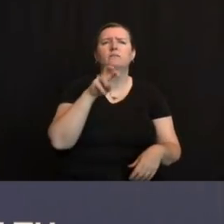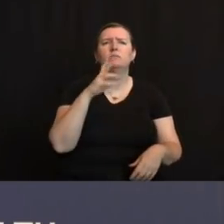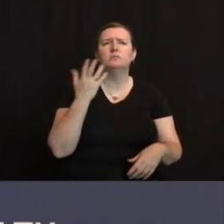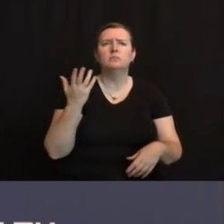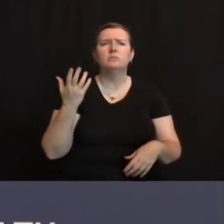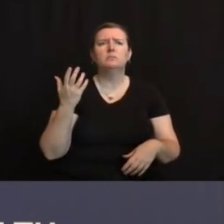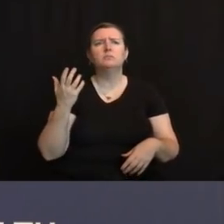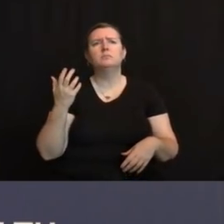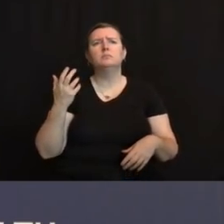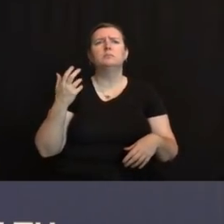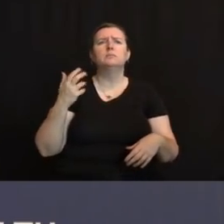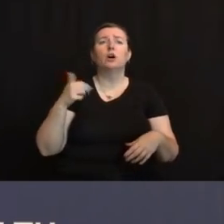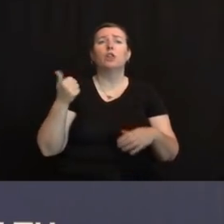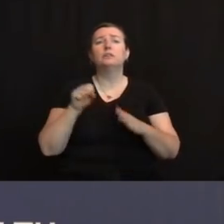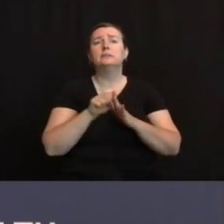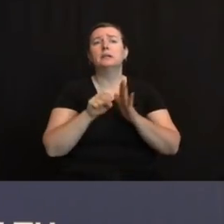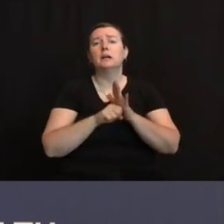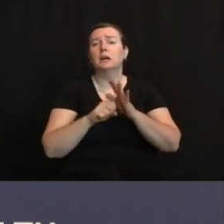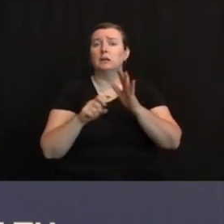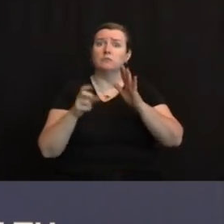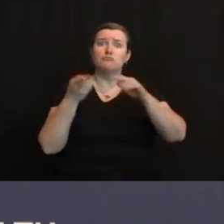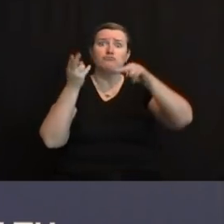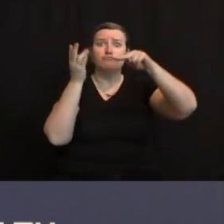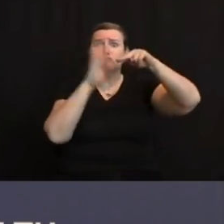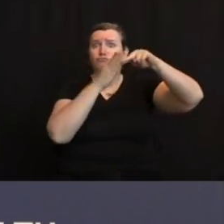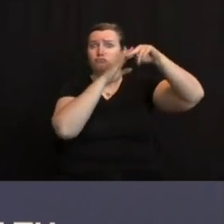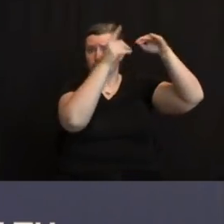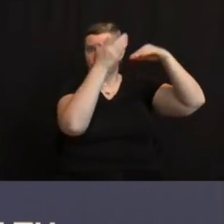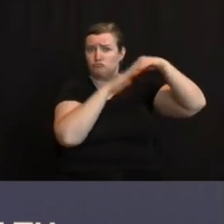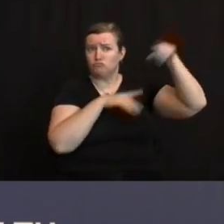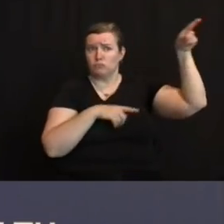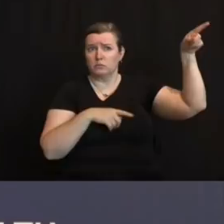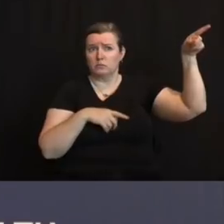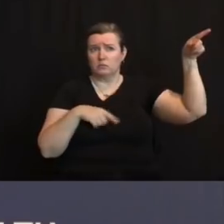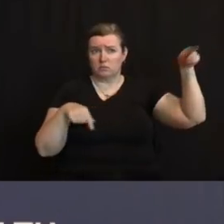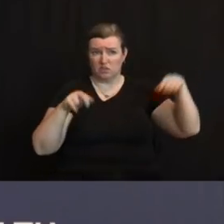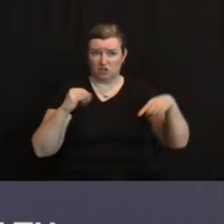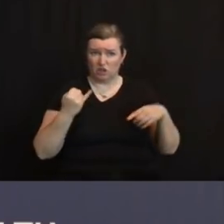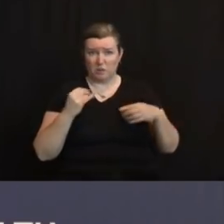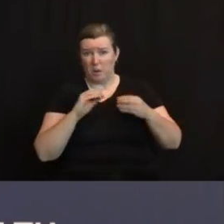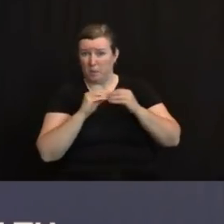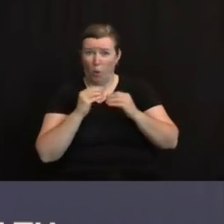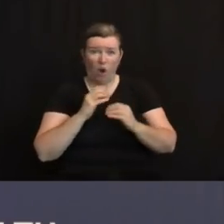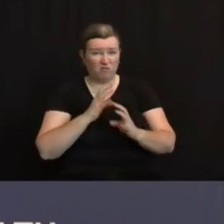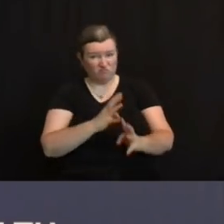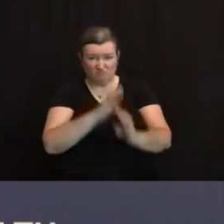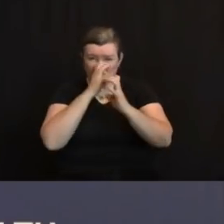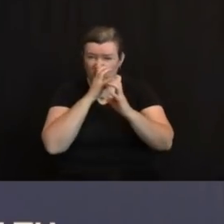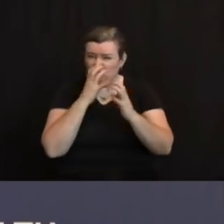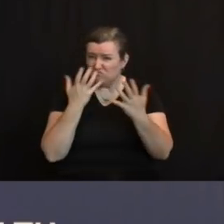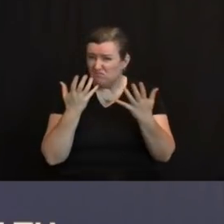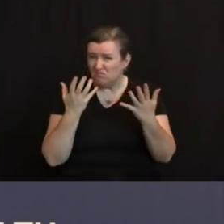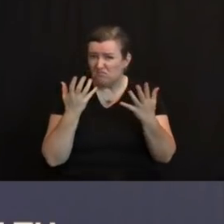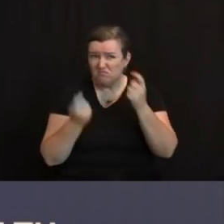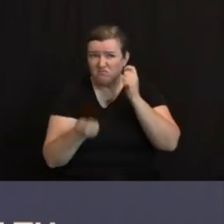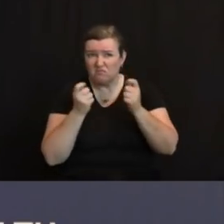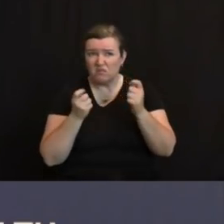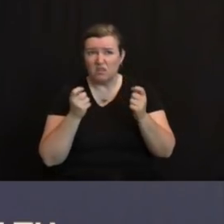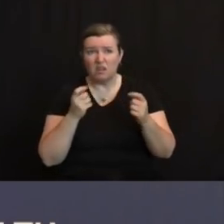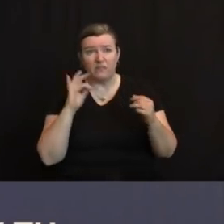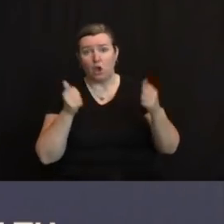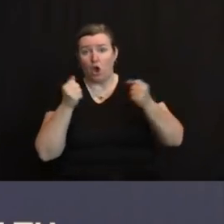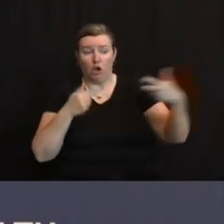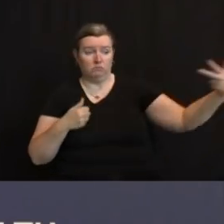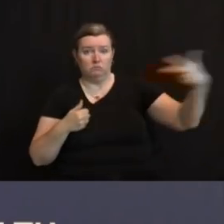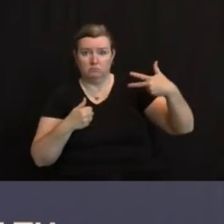other hot spots, would the state consider to raise any enforcement levels, vehicle stops or things at the airport?